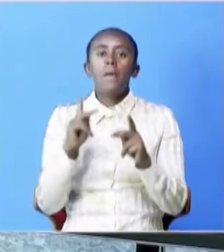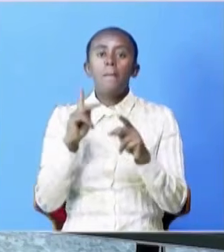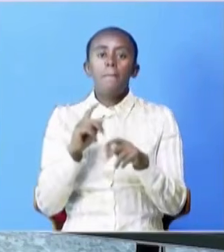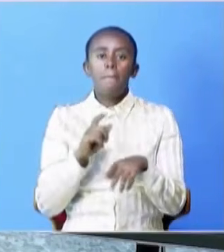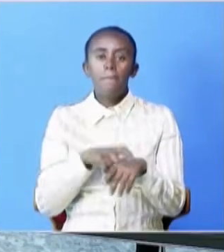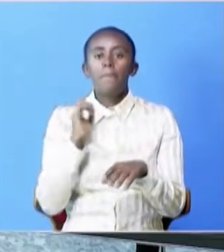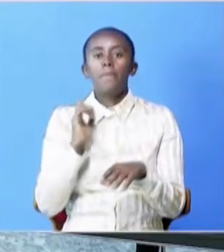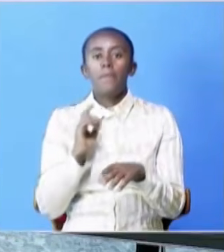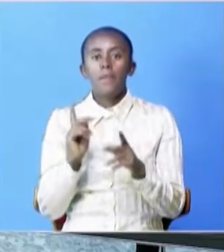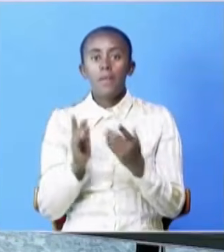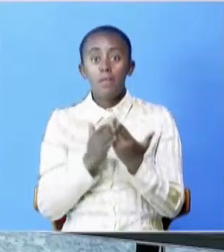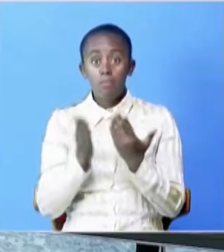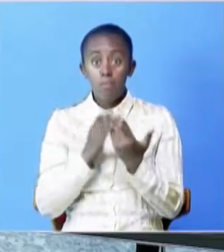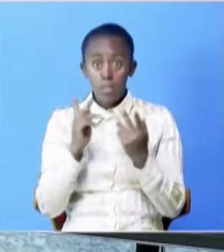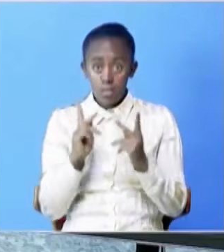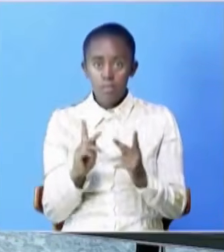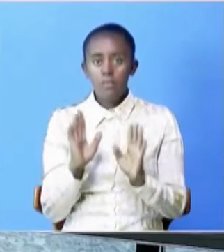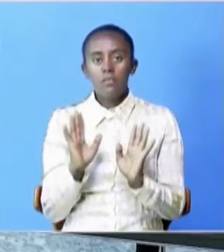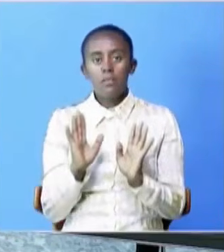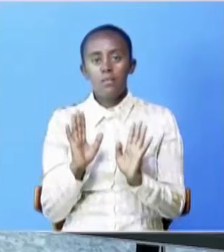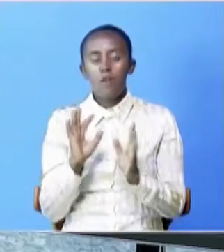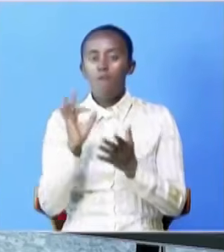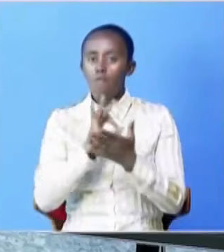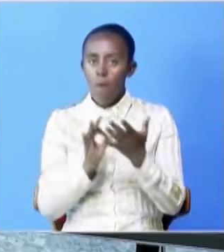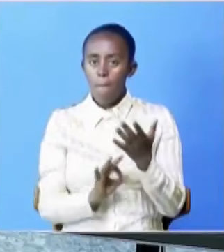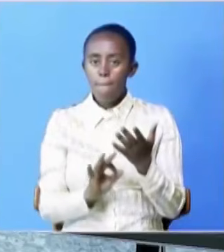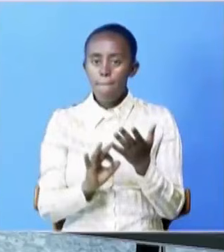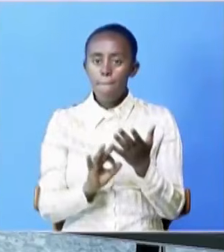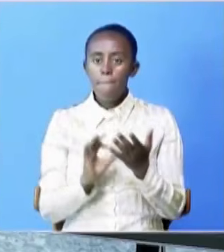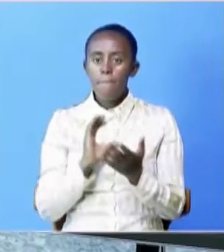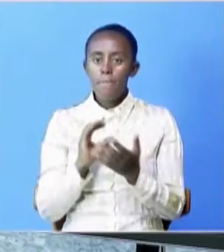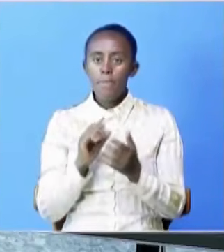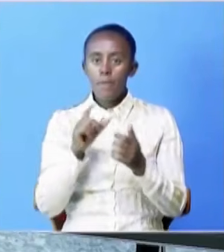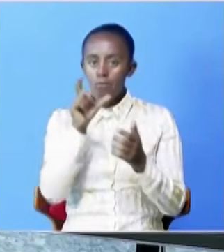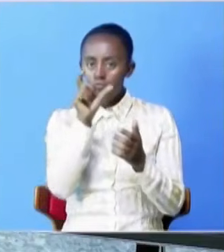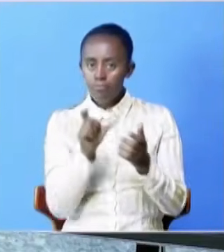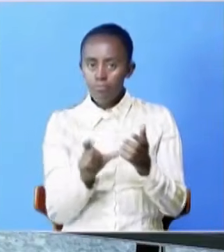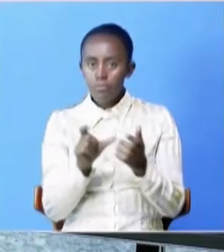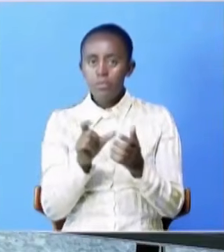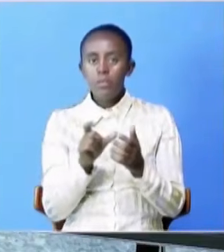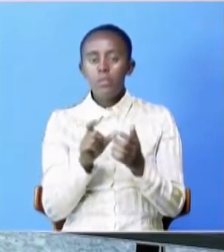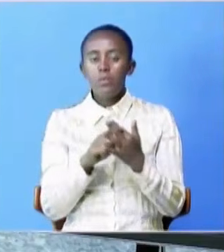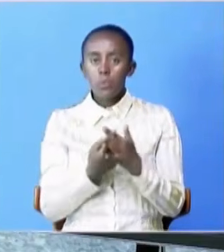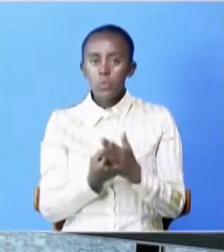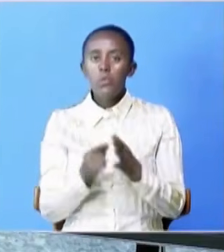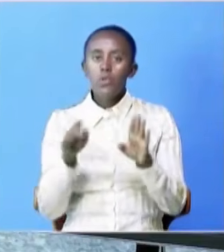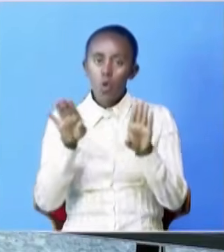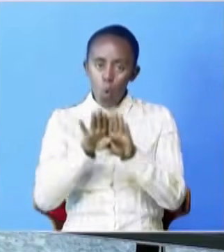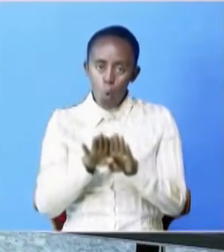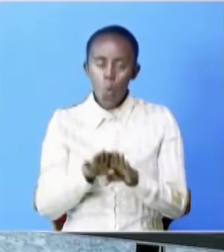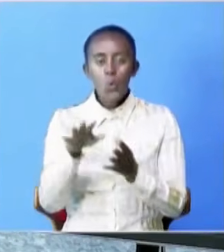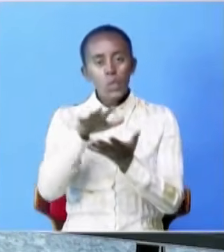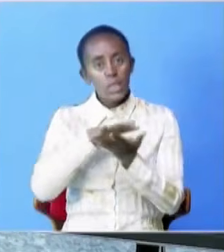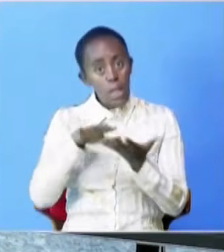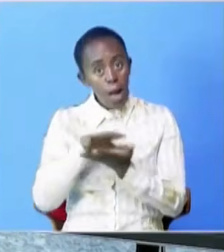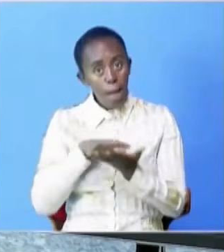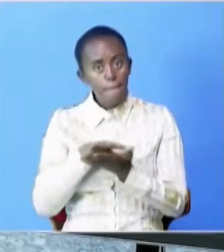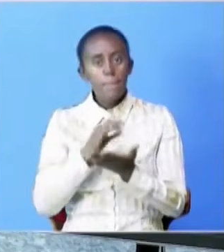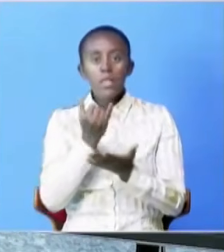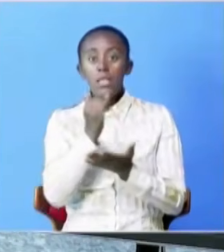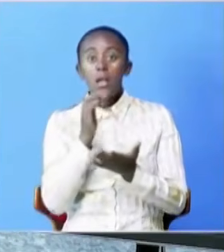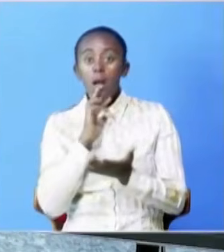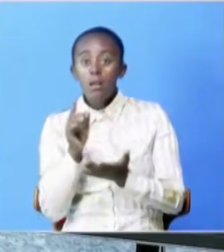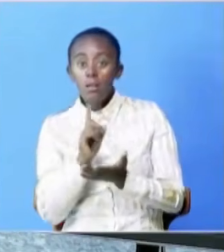and also in their simple present form. Our verbs are what? Start, close, disturb. They